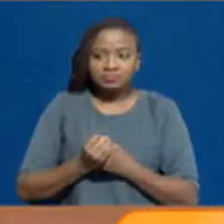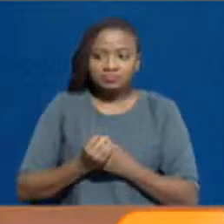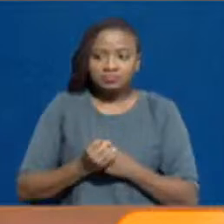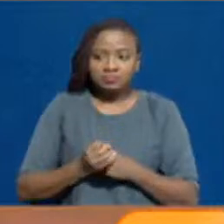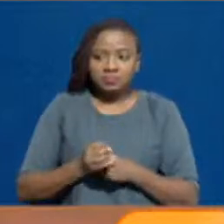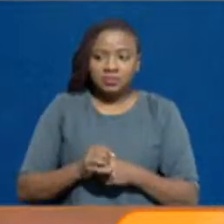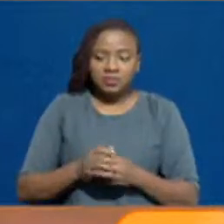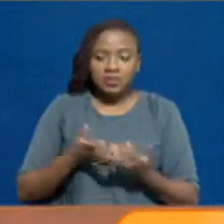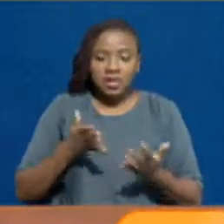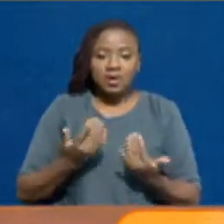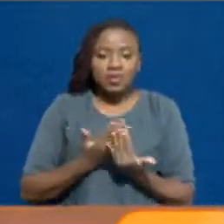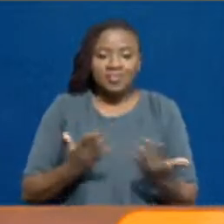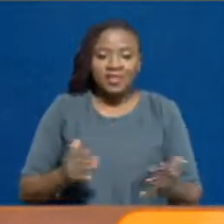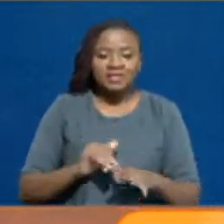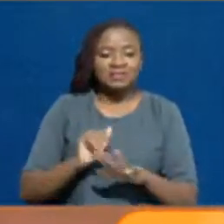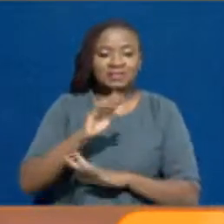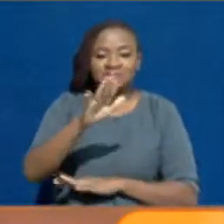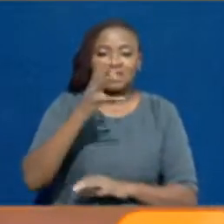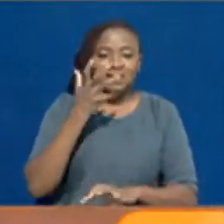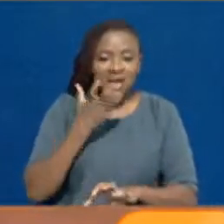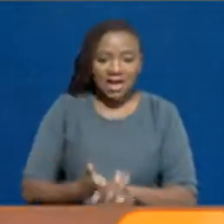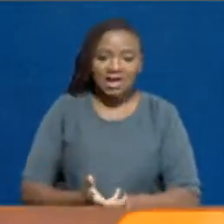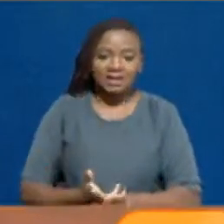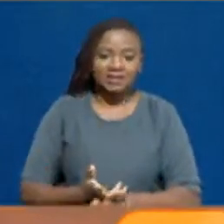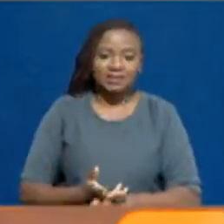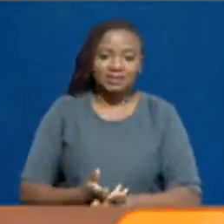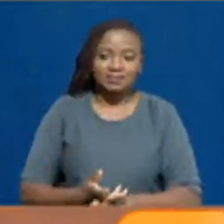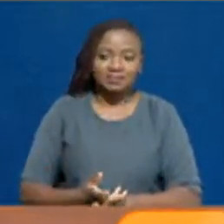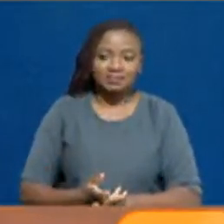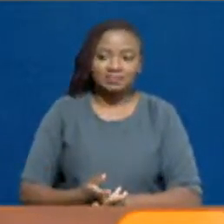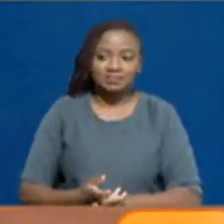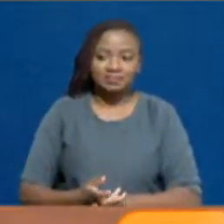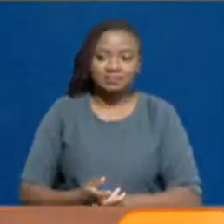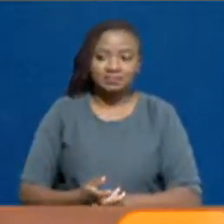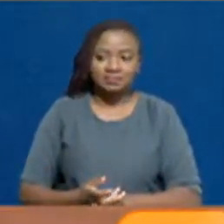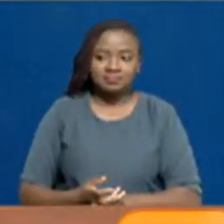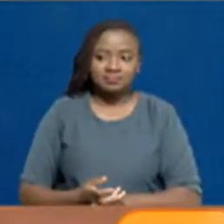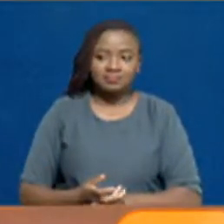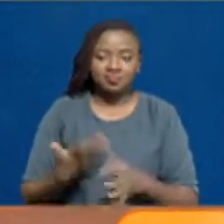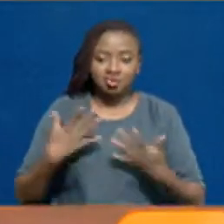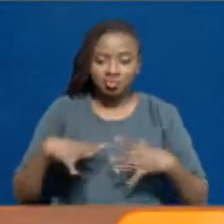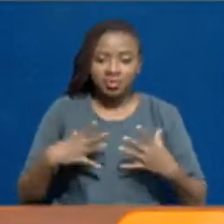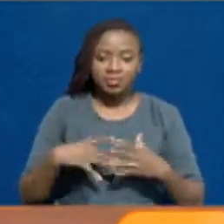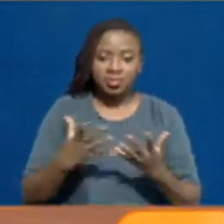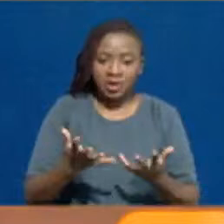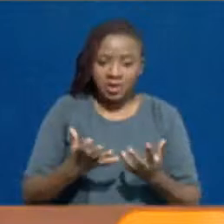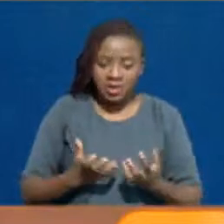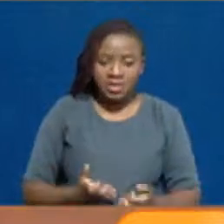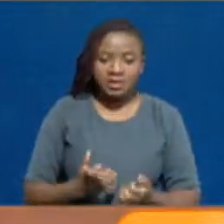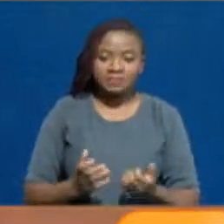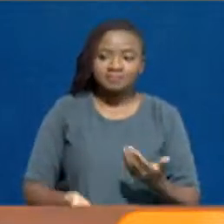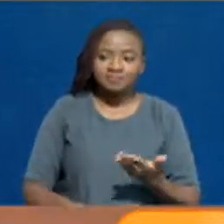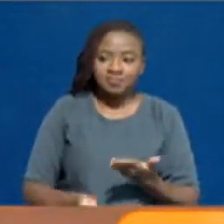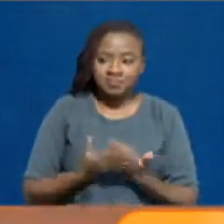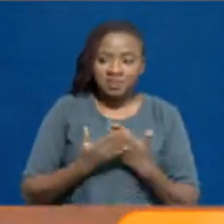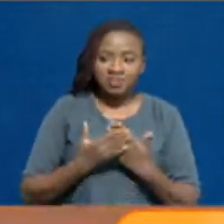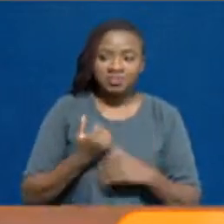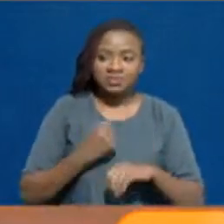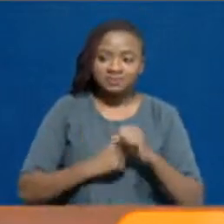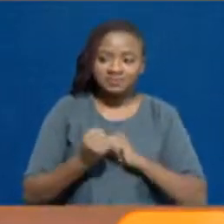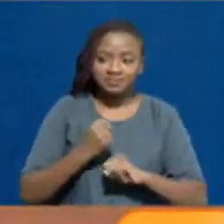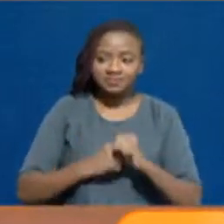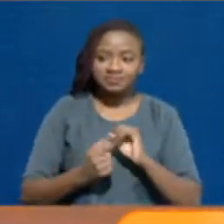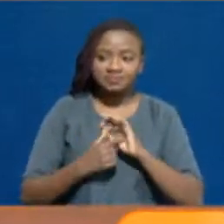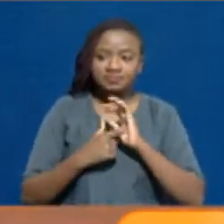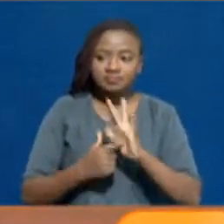commodities not being able to move, that would not be able to work. So people need assistance in kind, and